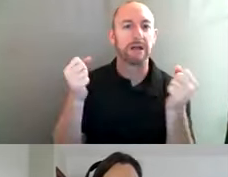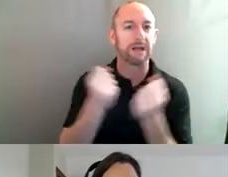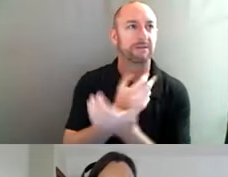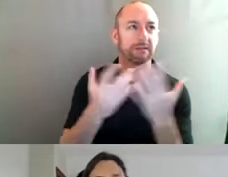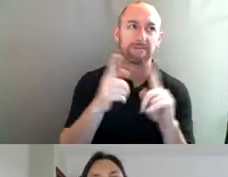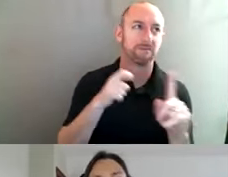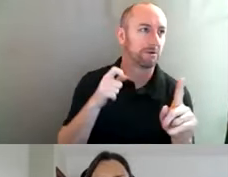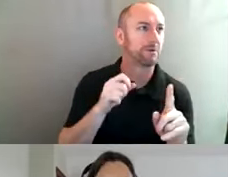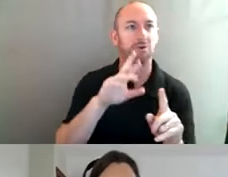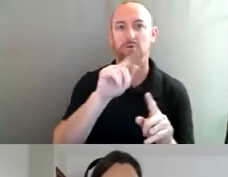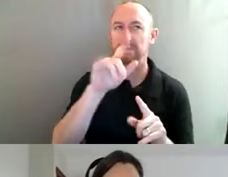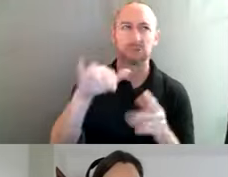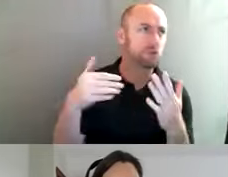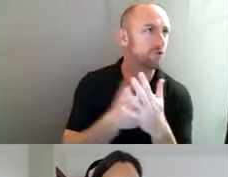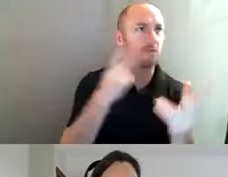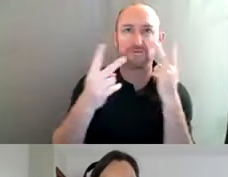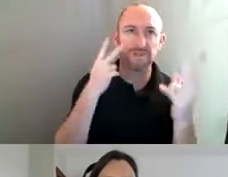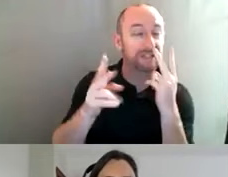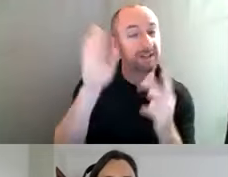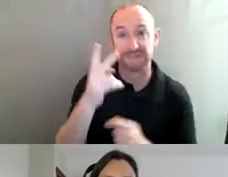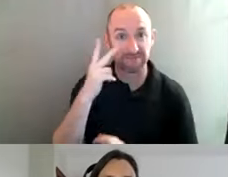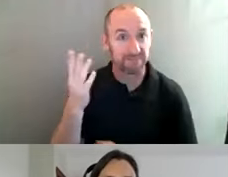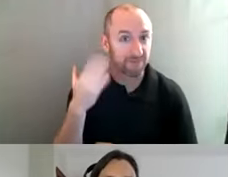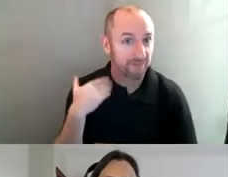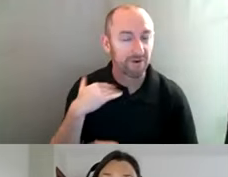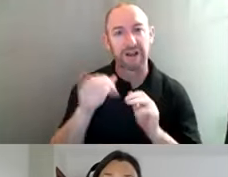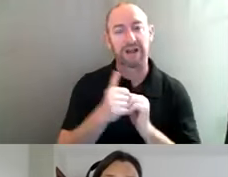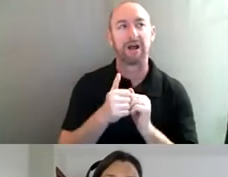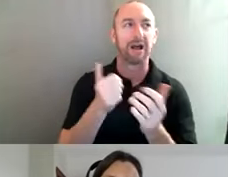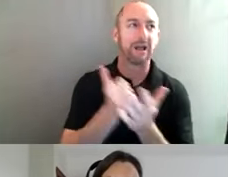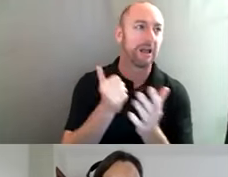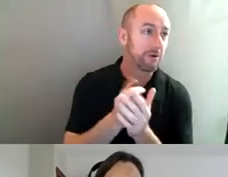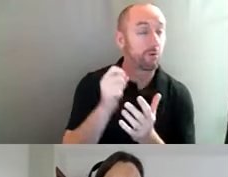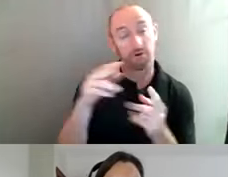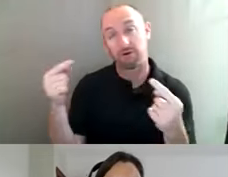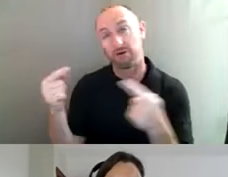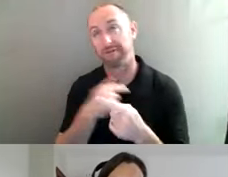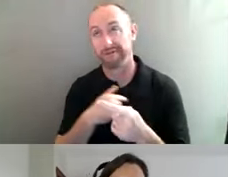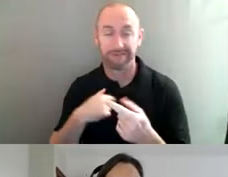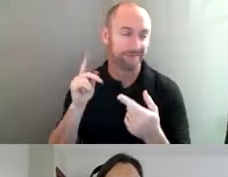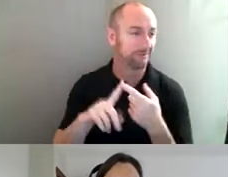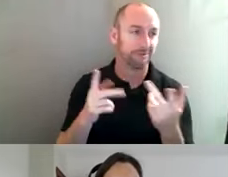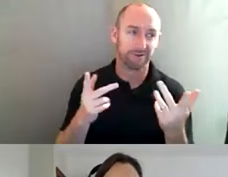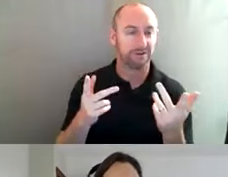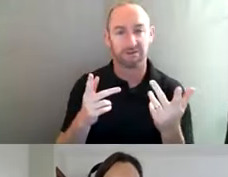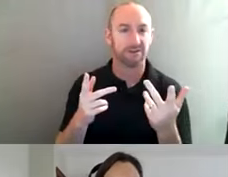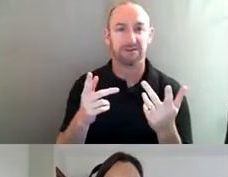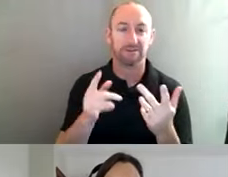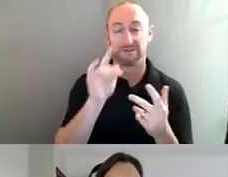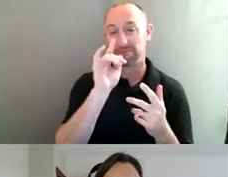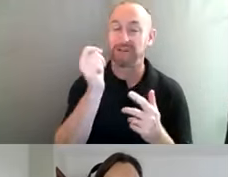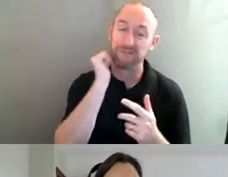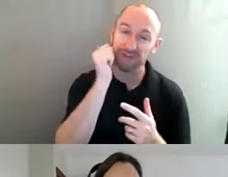from crazy new visualizations you've never seen before and how they might help or hinder us to, you know, even the mundane